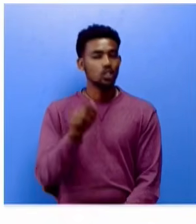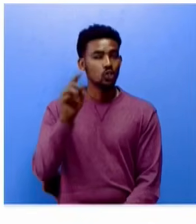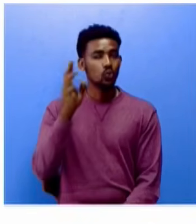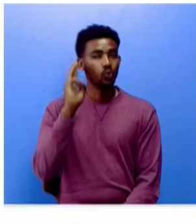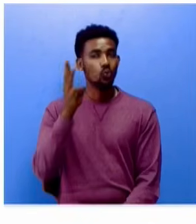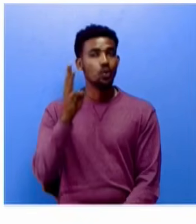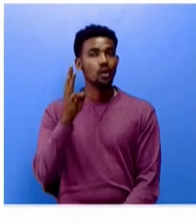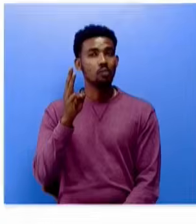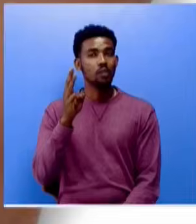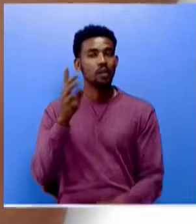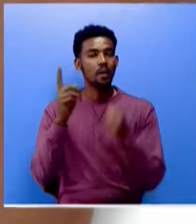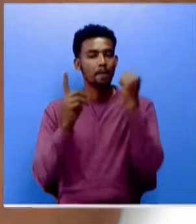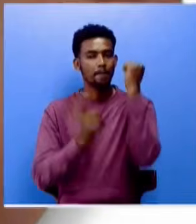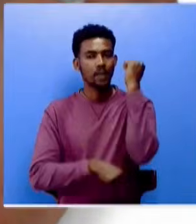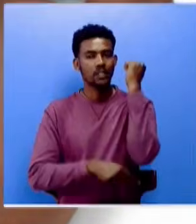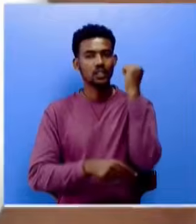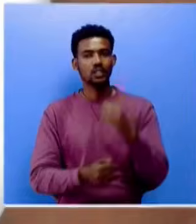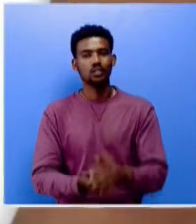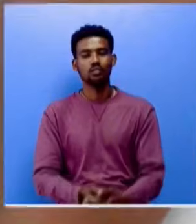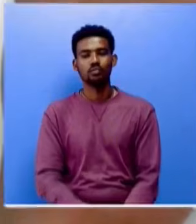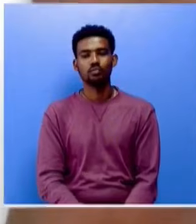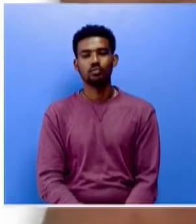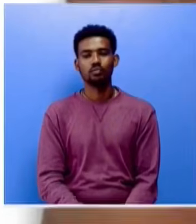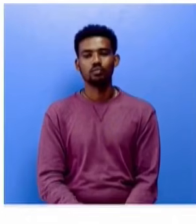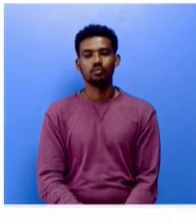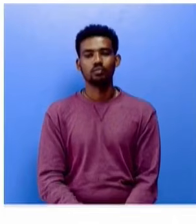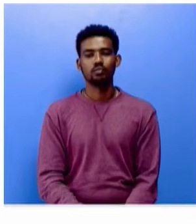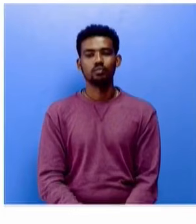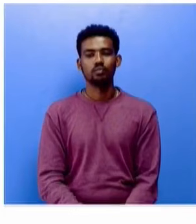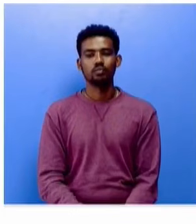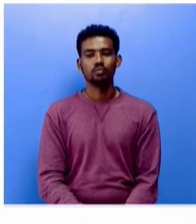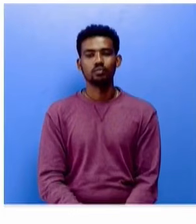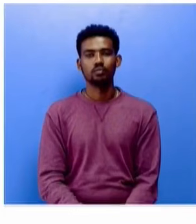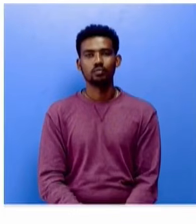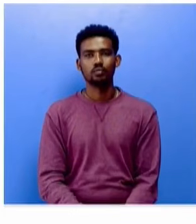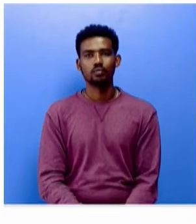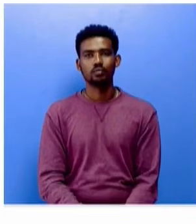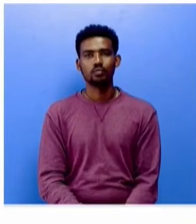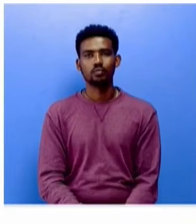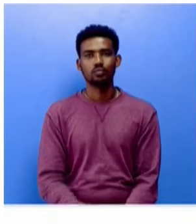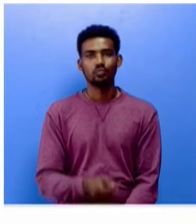be punished. You will be punished.